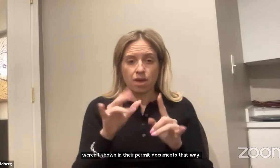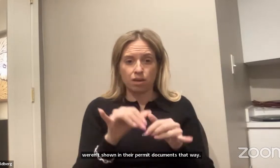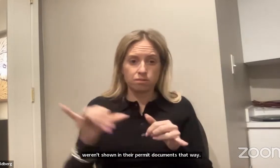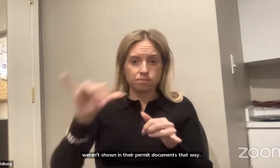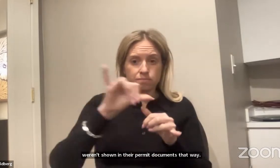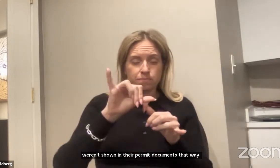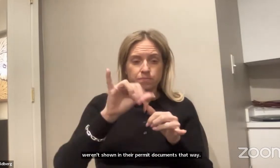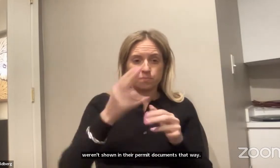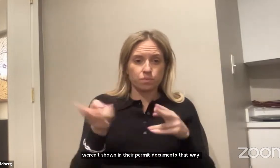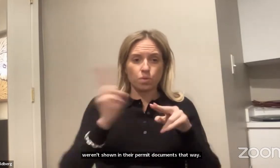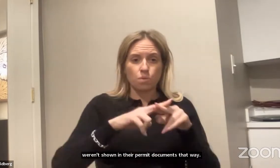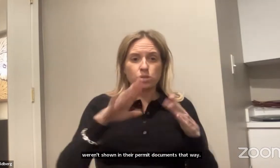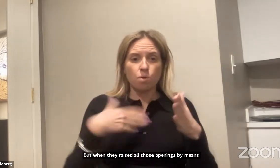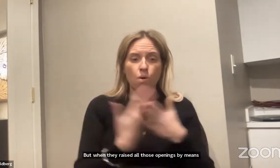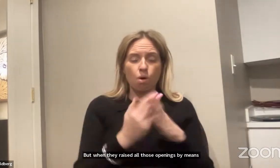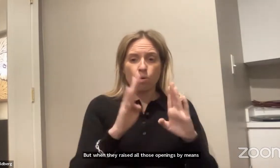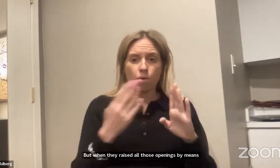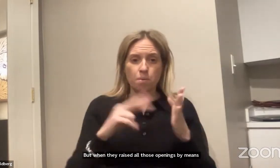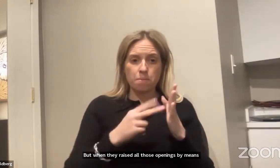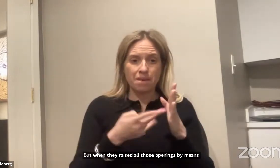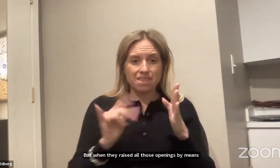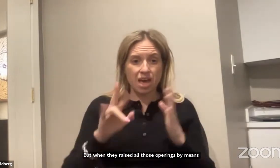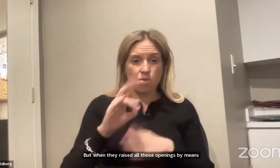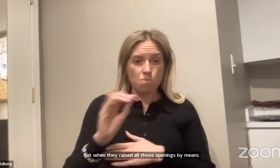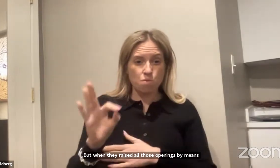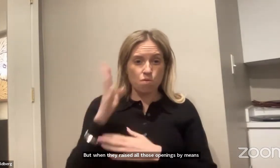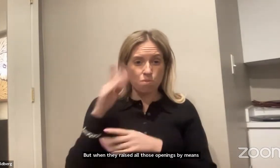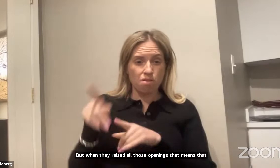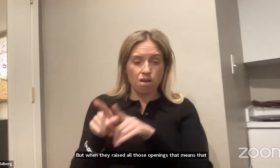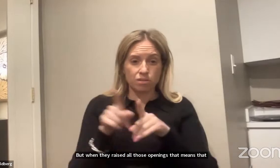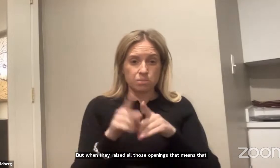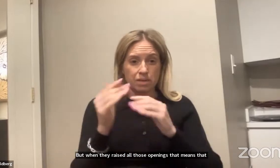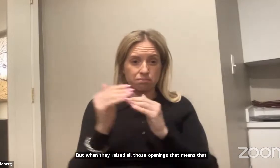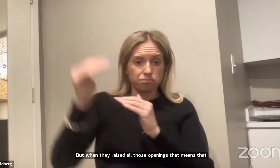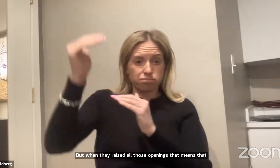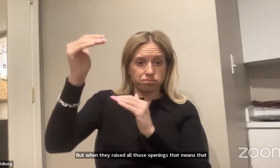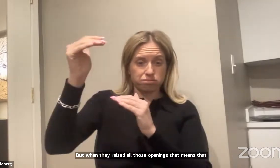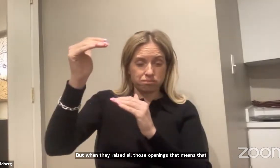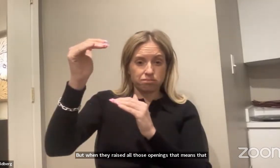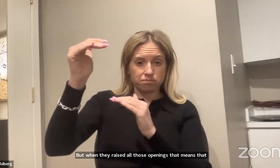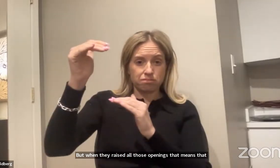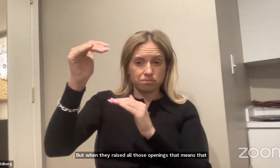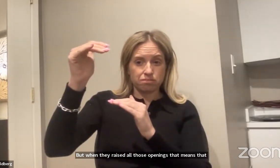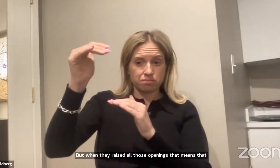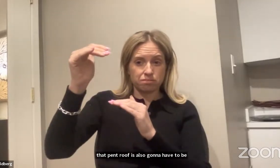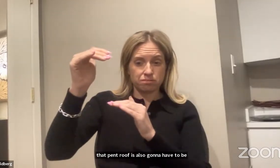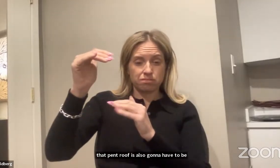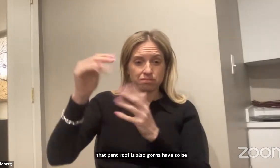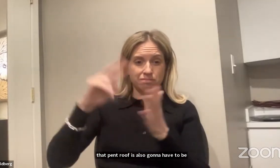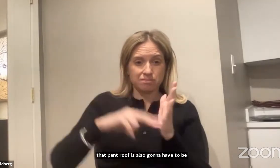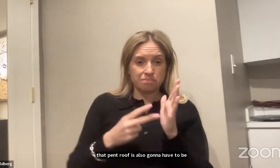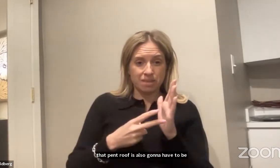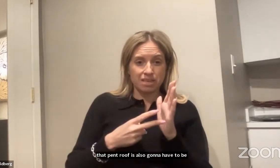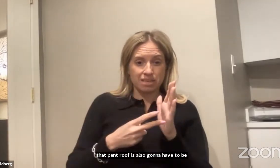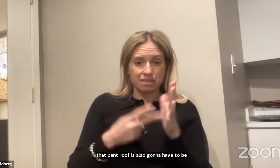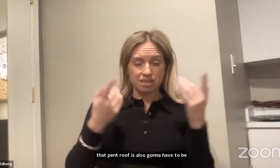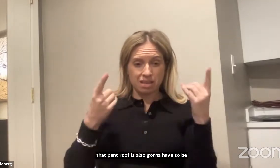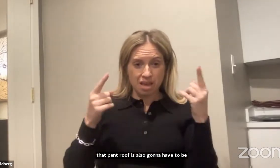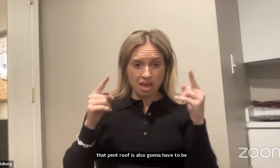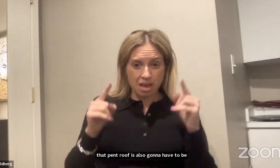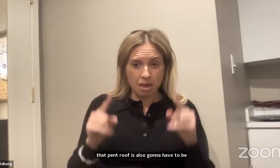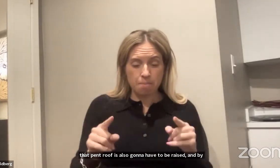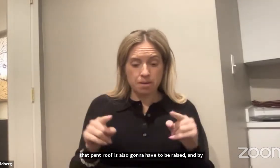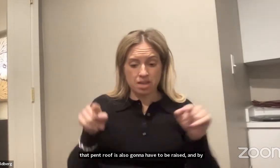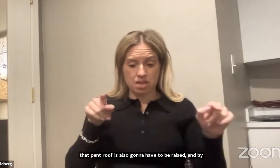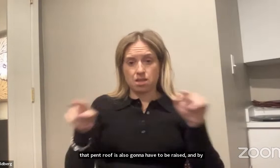openings, that means that pent roof is also going to have to be raised, and by default the parapets on either side